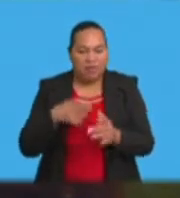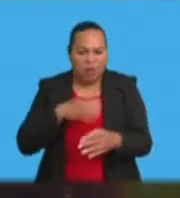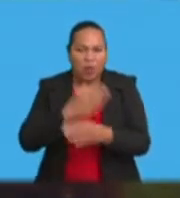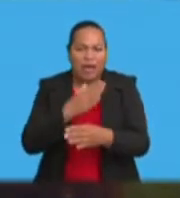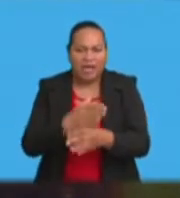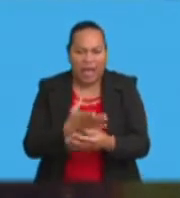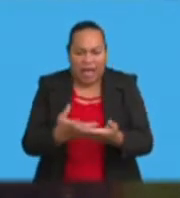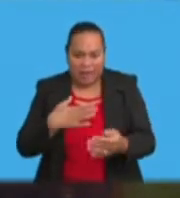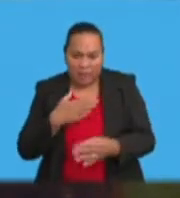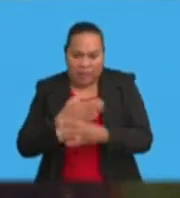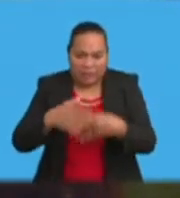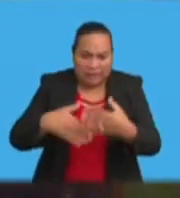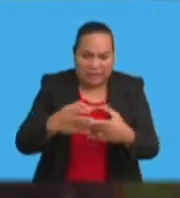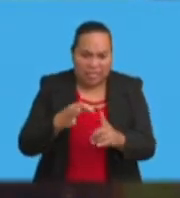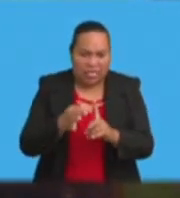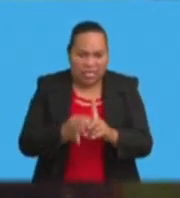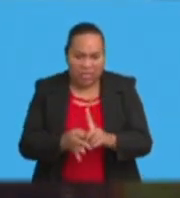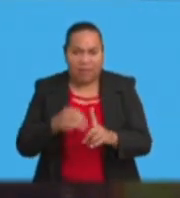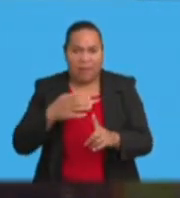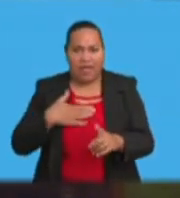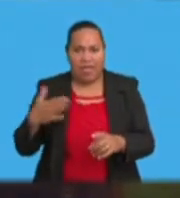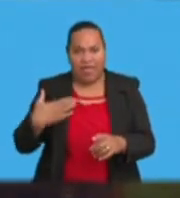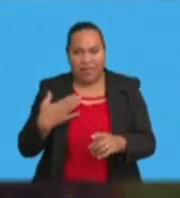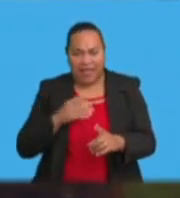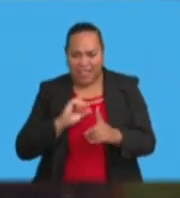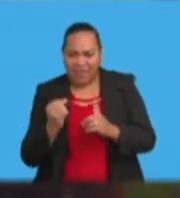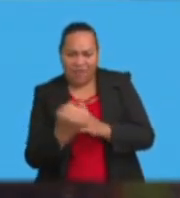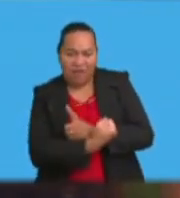the way the work is carried out, and the surroundings in which the work is carried out. Thank you, Madam Speaker.